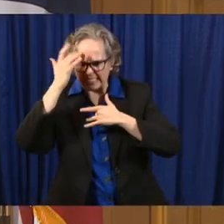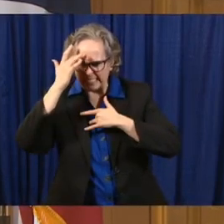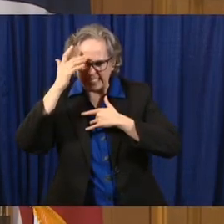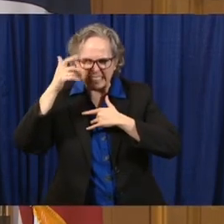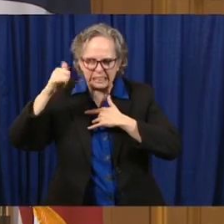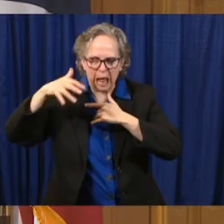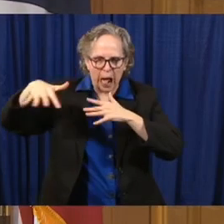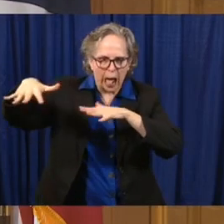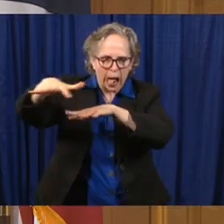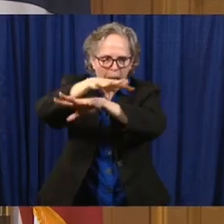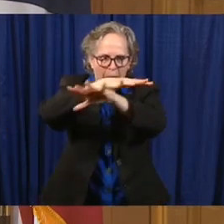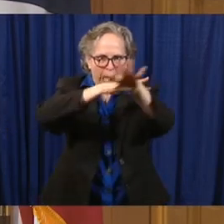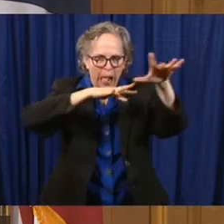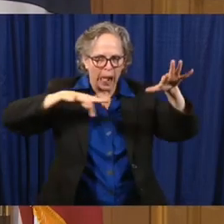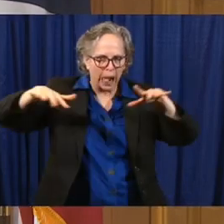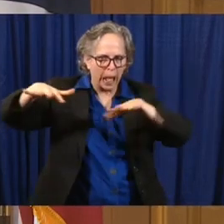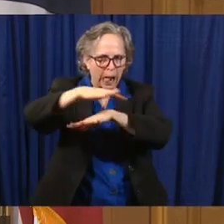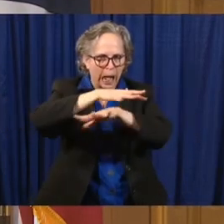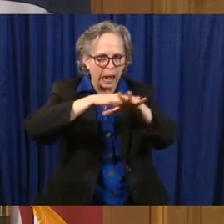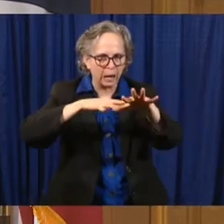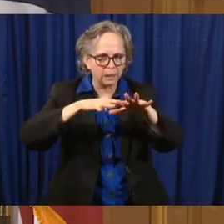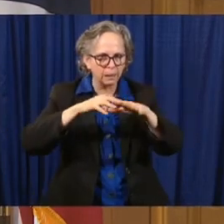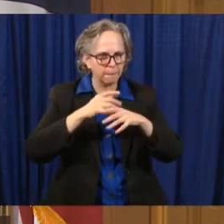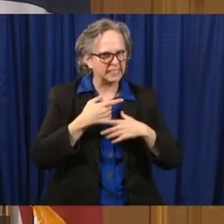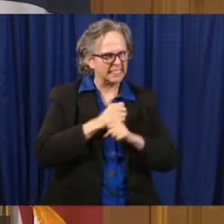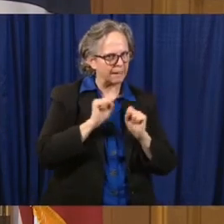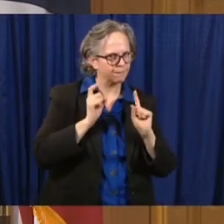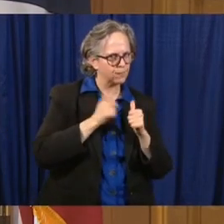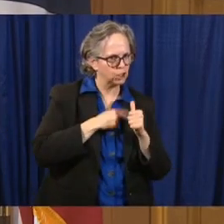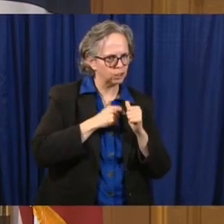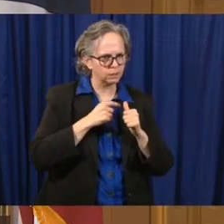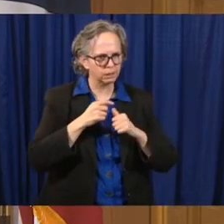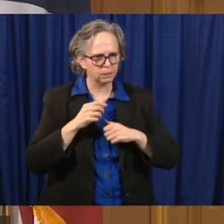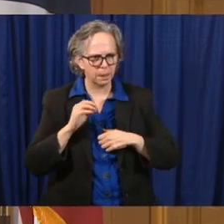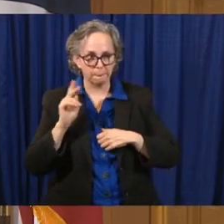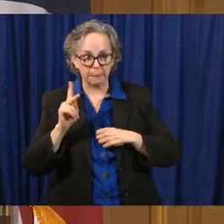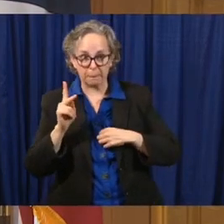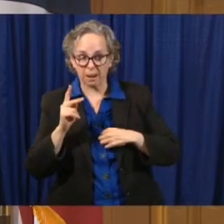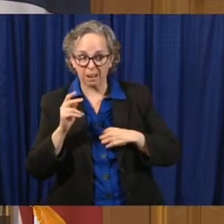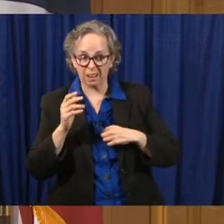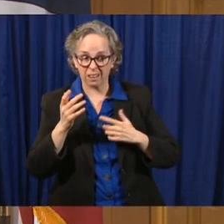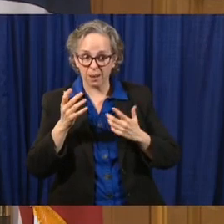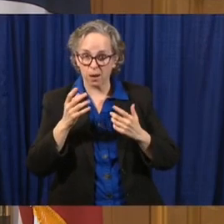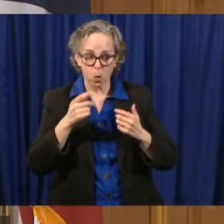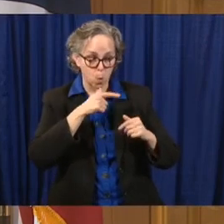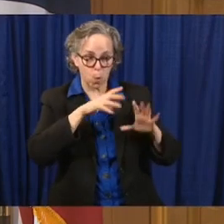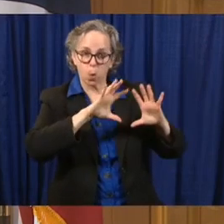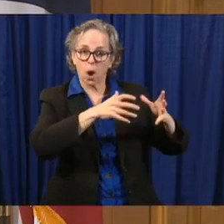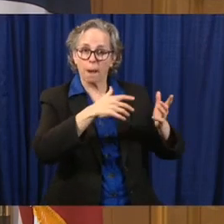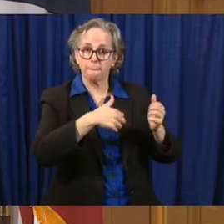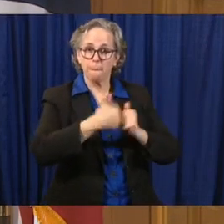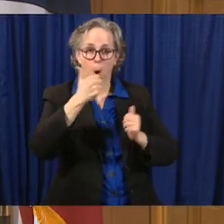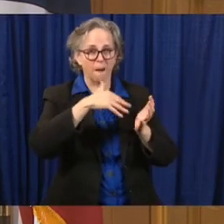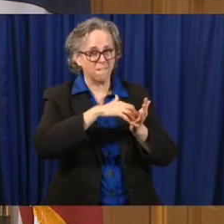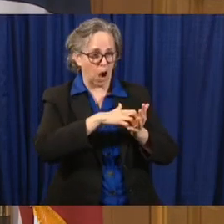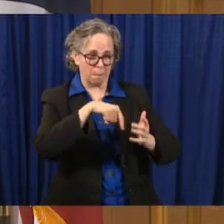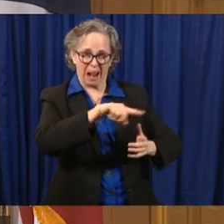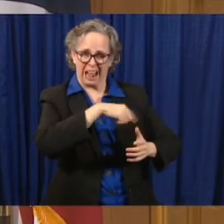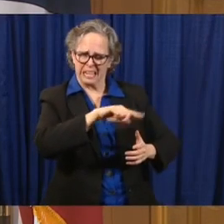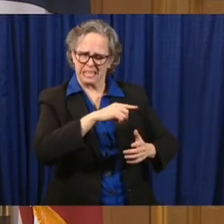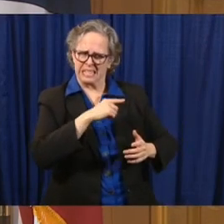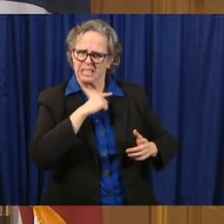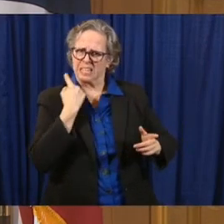different for that period of time. Our goal has to be, how do we make them as normal as we can within the confines of the